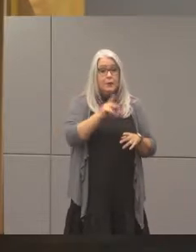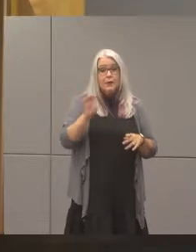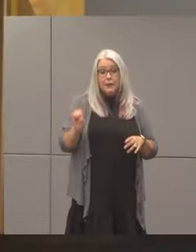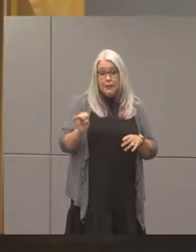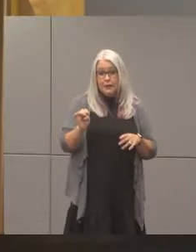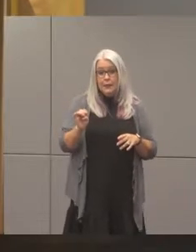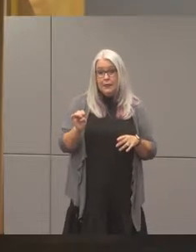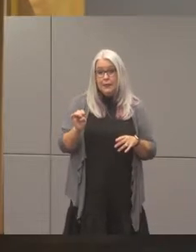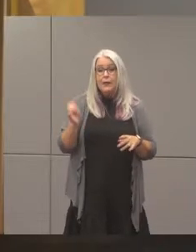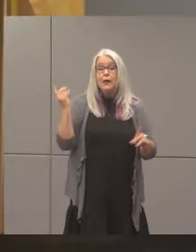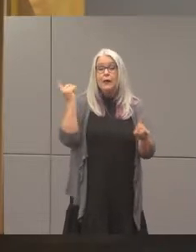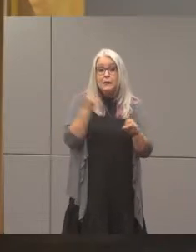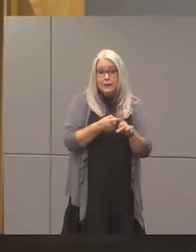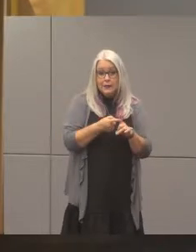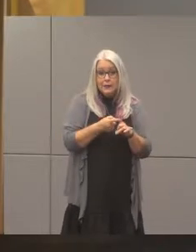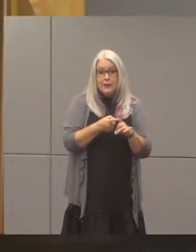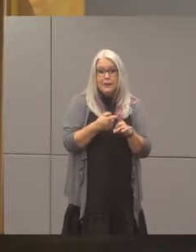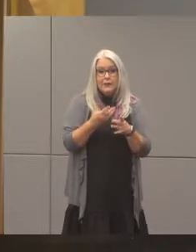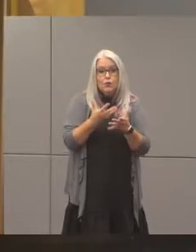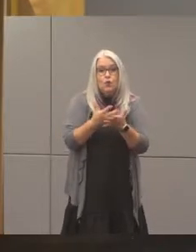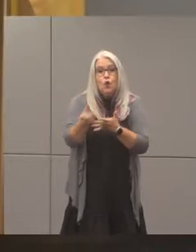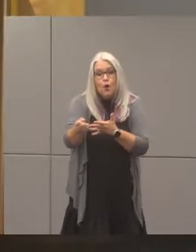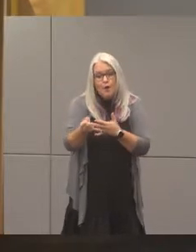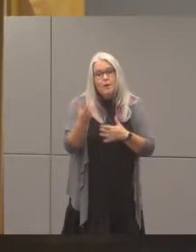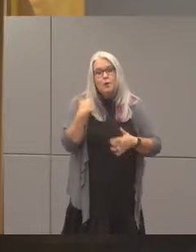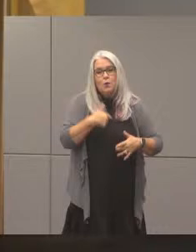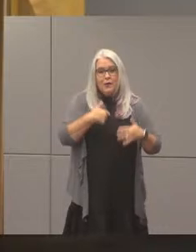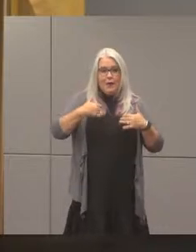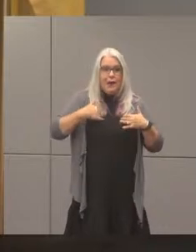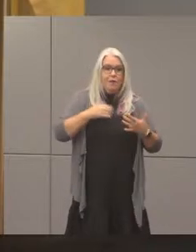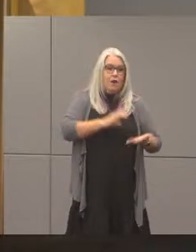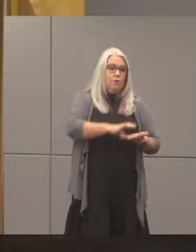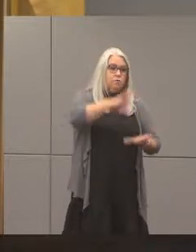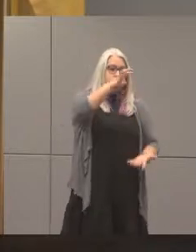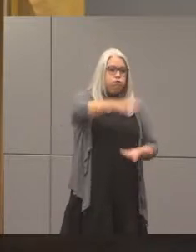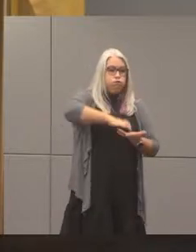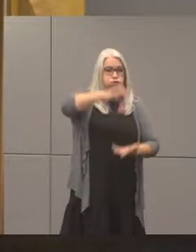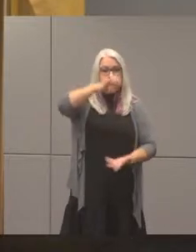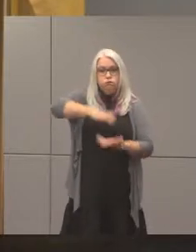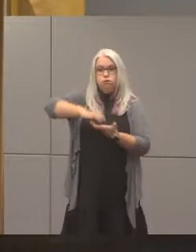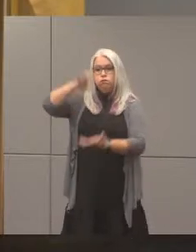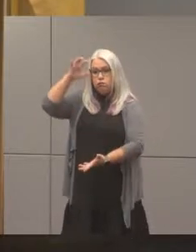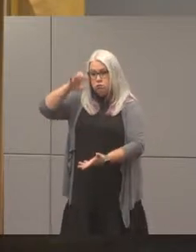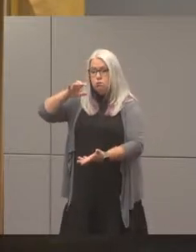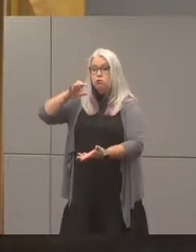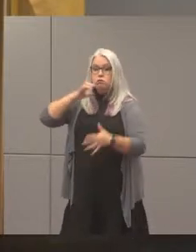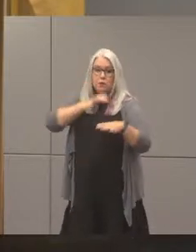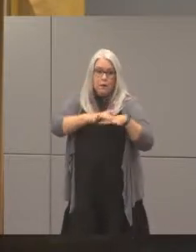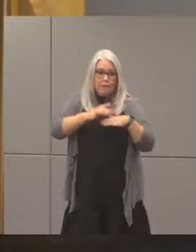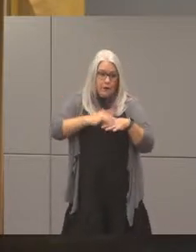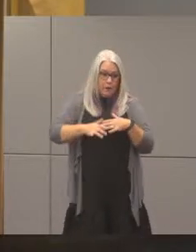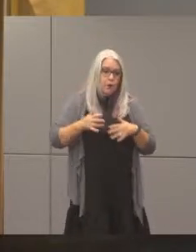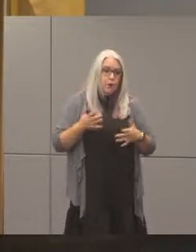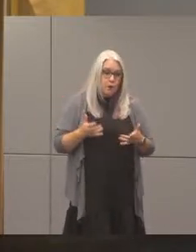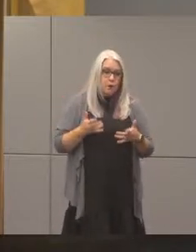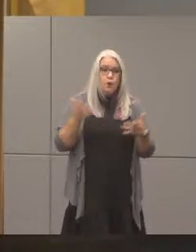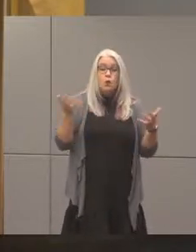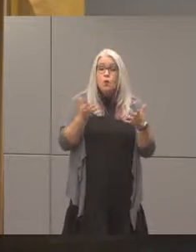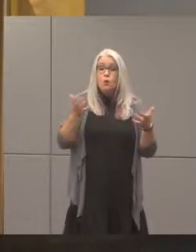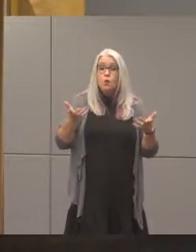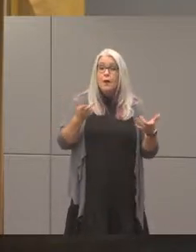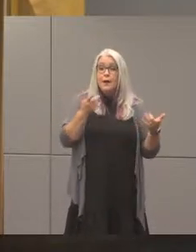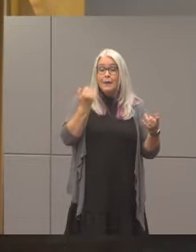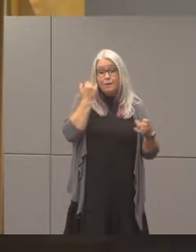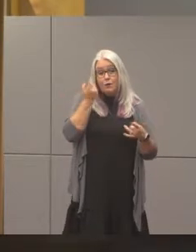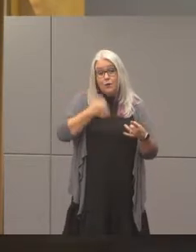equipment until it is used up. We have Okay. stock loads of that, and so what went out to you, if you read